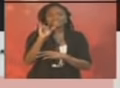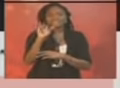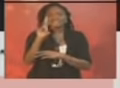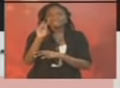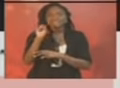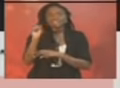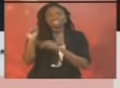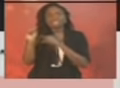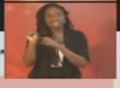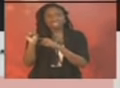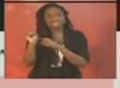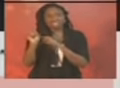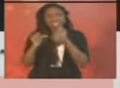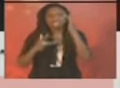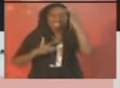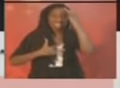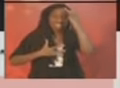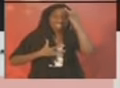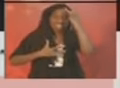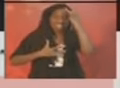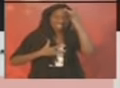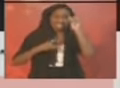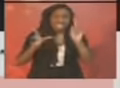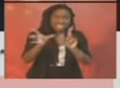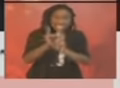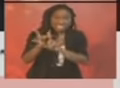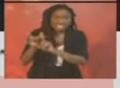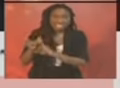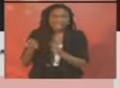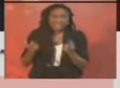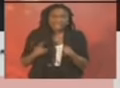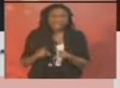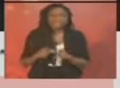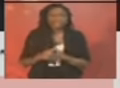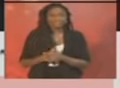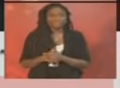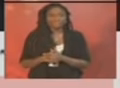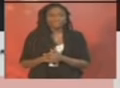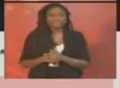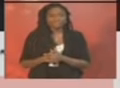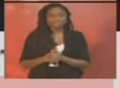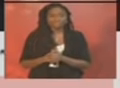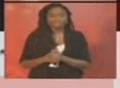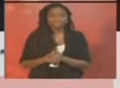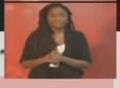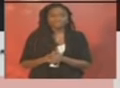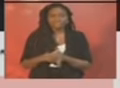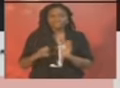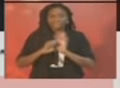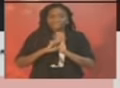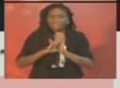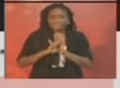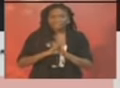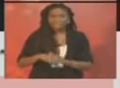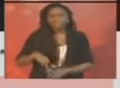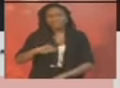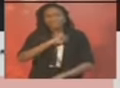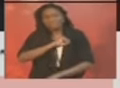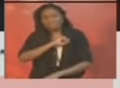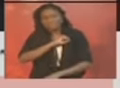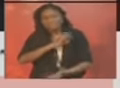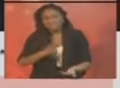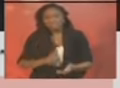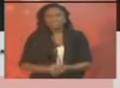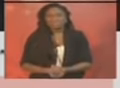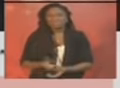necessarily present itself with any respiratory symptoms, so you're not looking at things like, for example, coughs, runny nose necessarily. Most of the